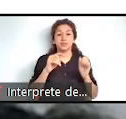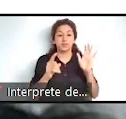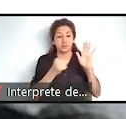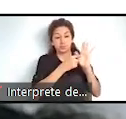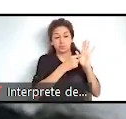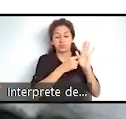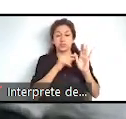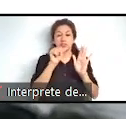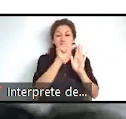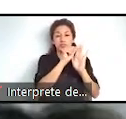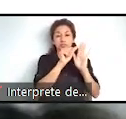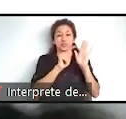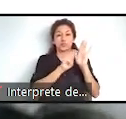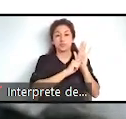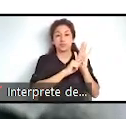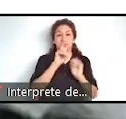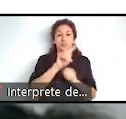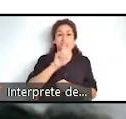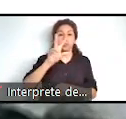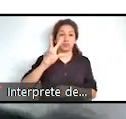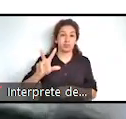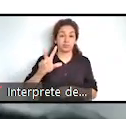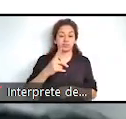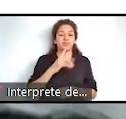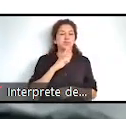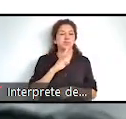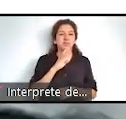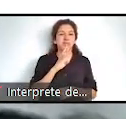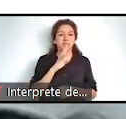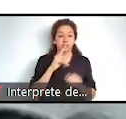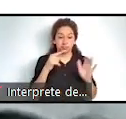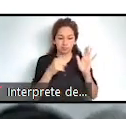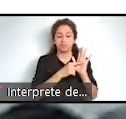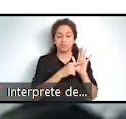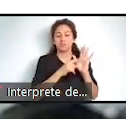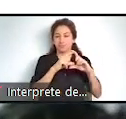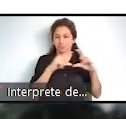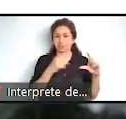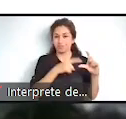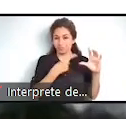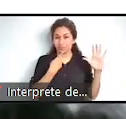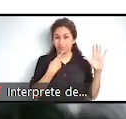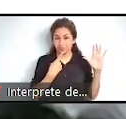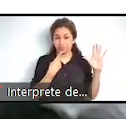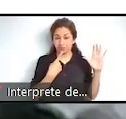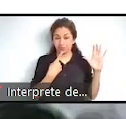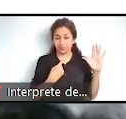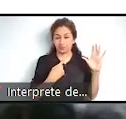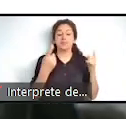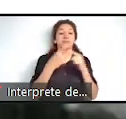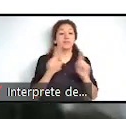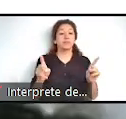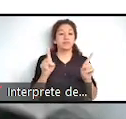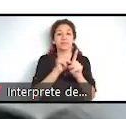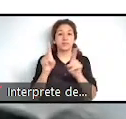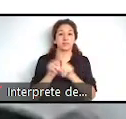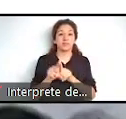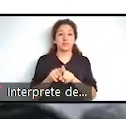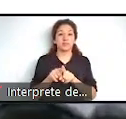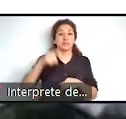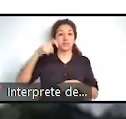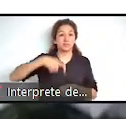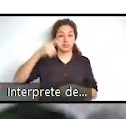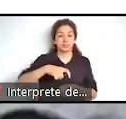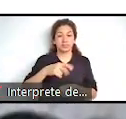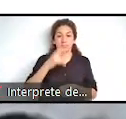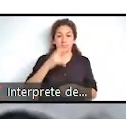the declaration universal declaration of human rights in article 23 it speaks about it but we also need to